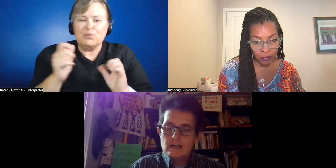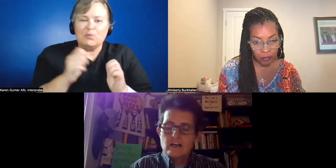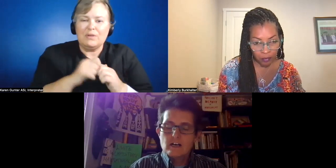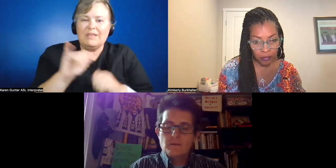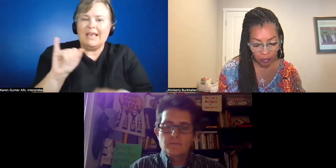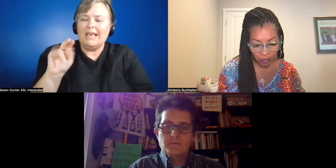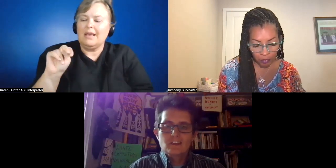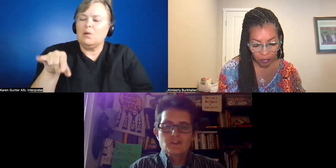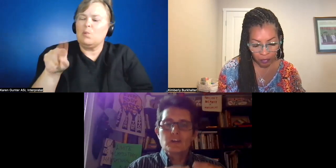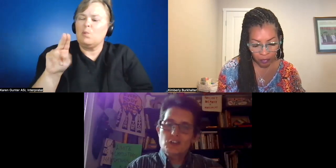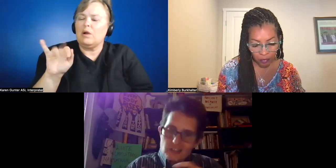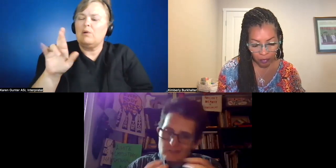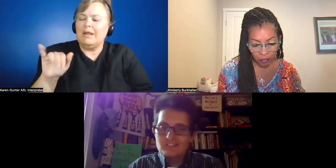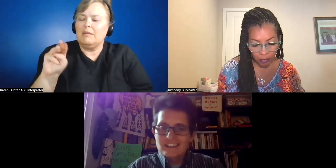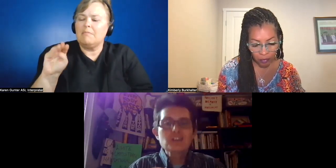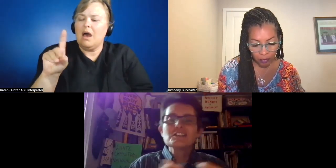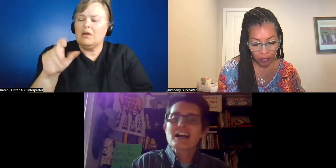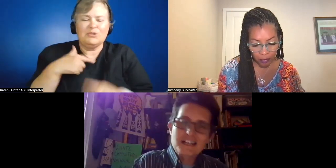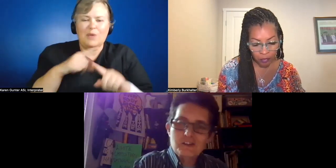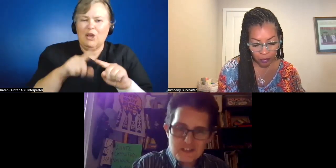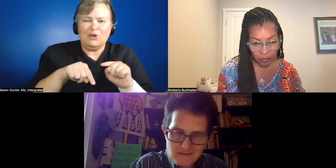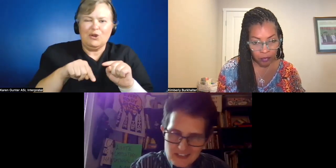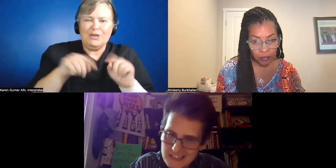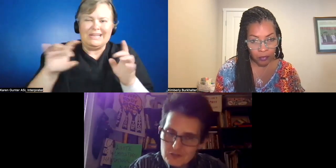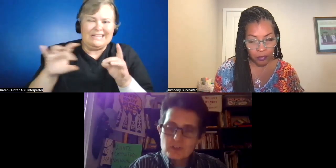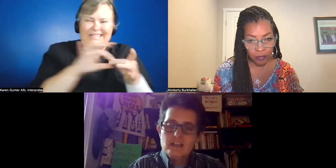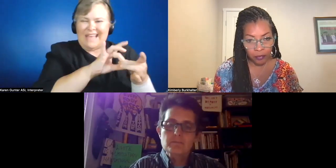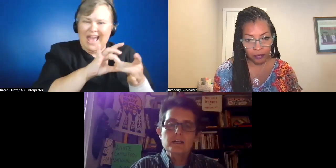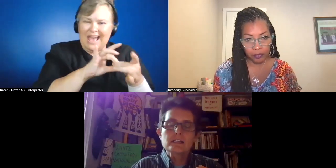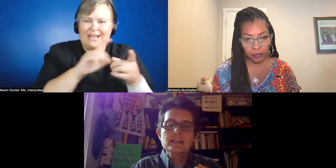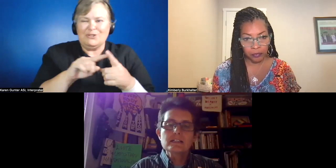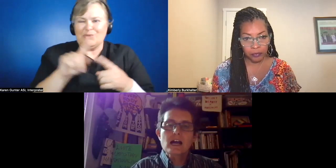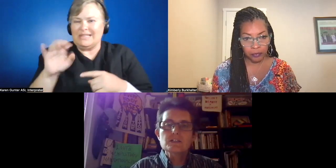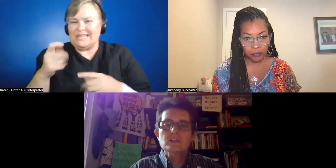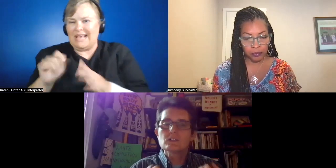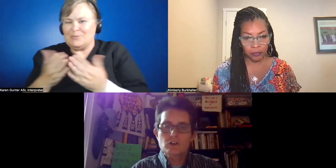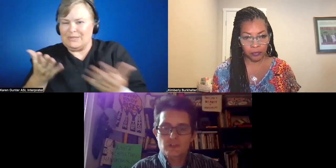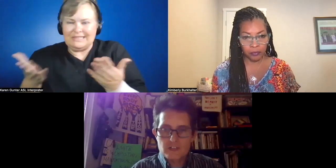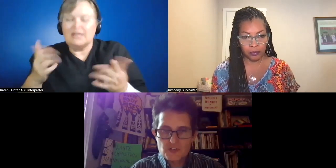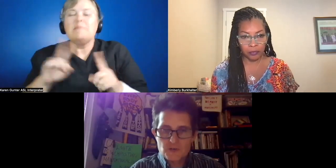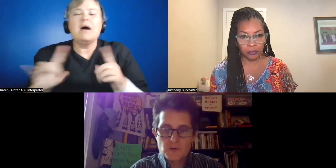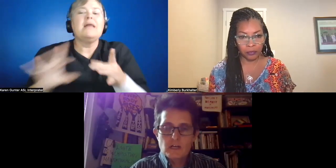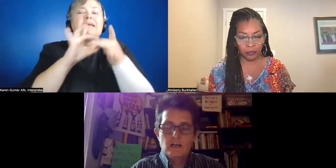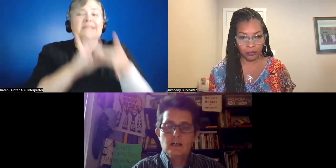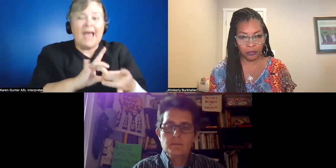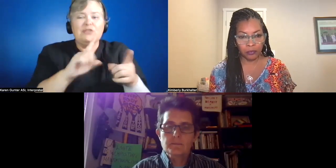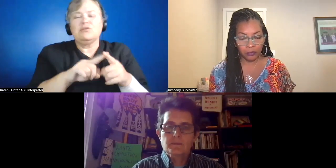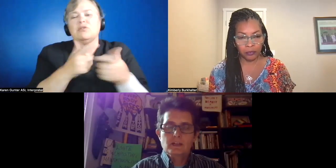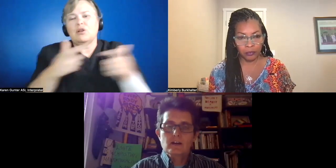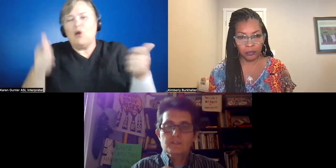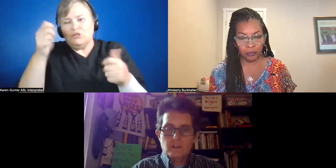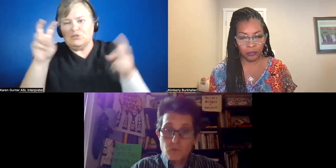model, so I couldn't tie it close enough to the textbook thing, but it ties to the larger issue